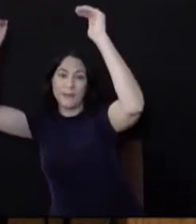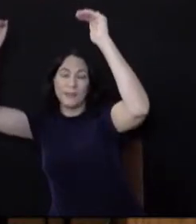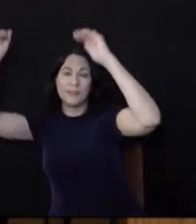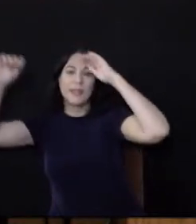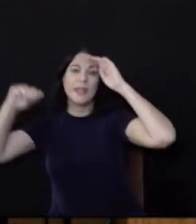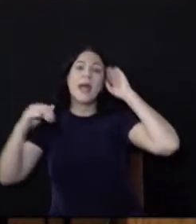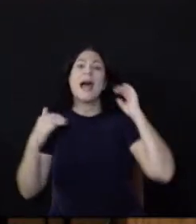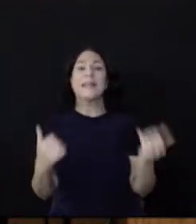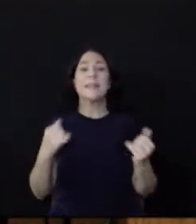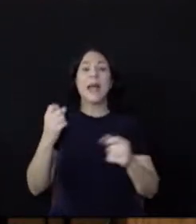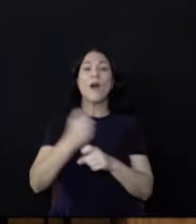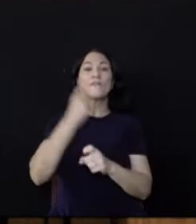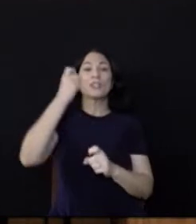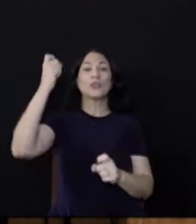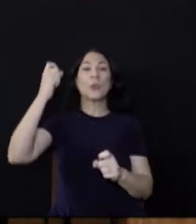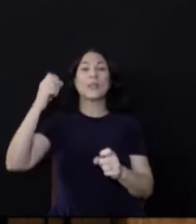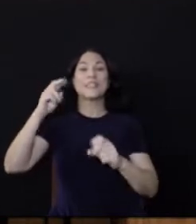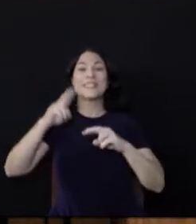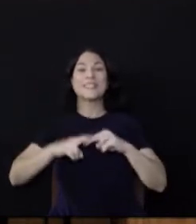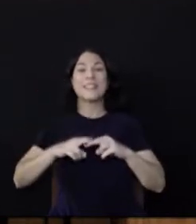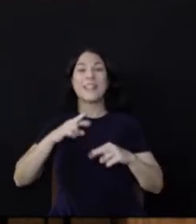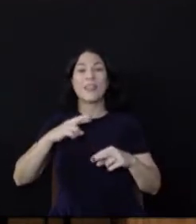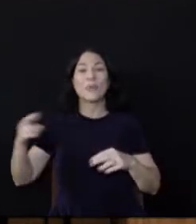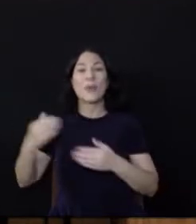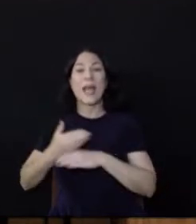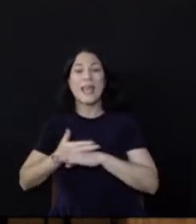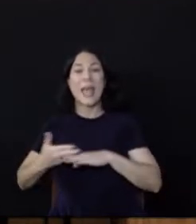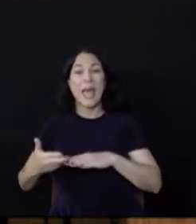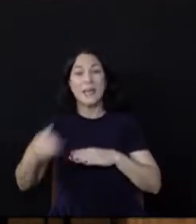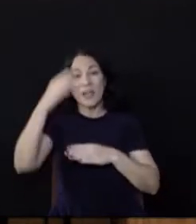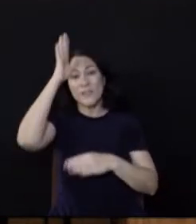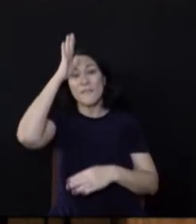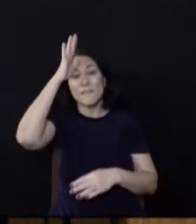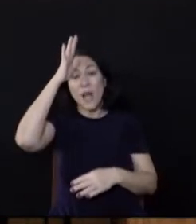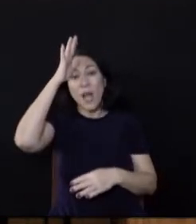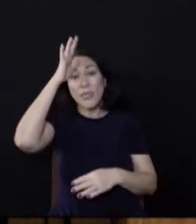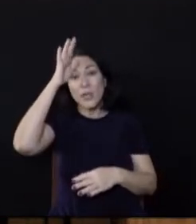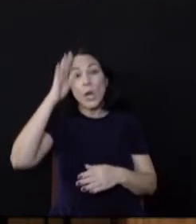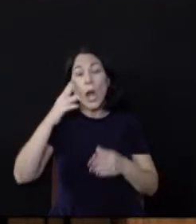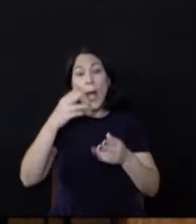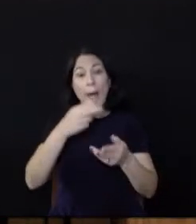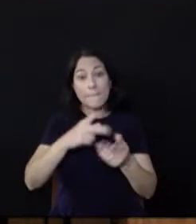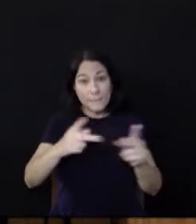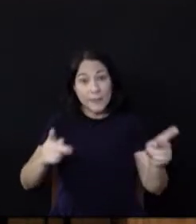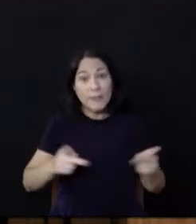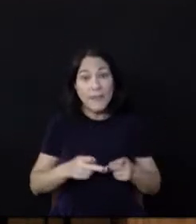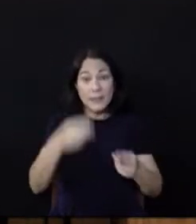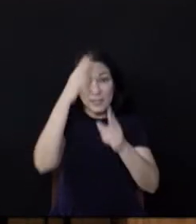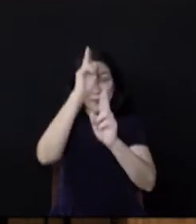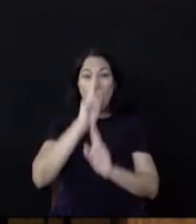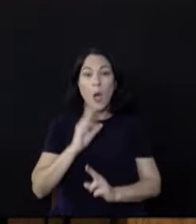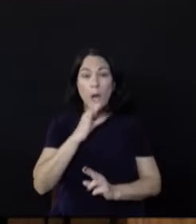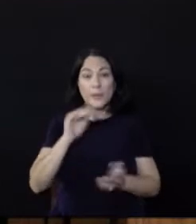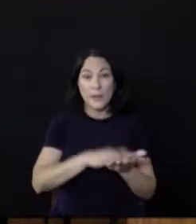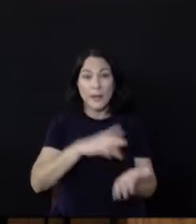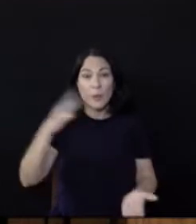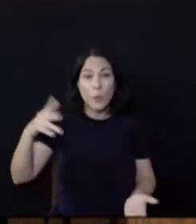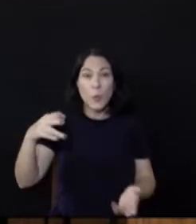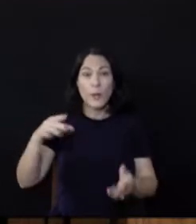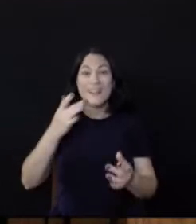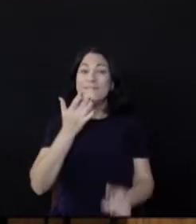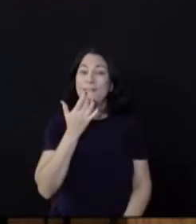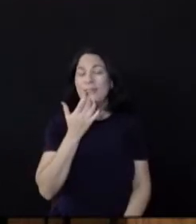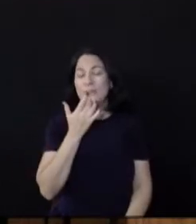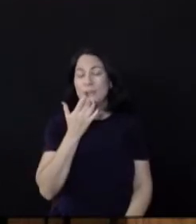is victoriously seated at the right hand of the Father, at the right hand, that place of honor, that place of glory, that place of